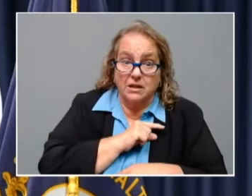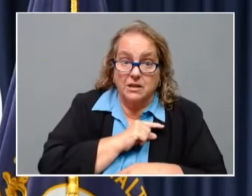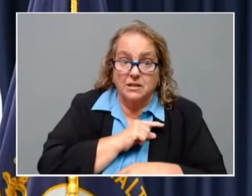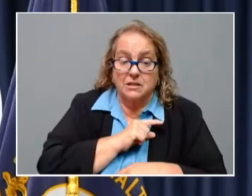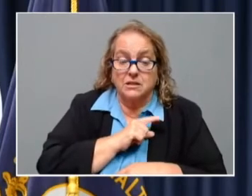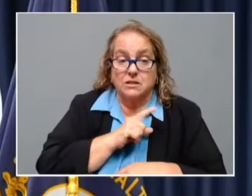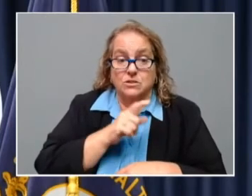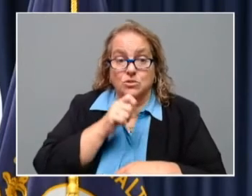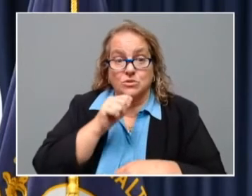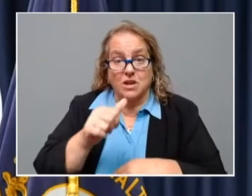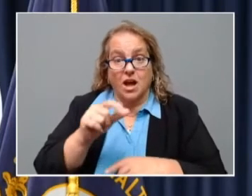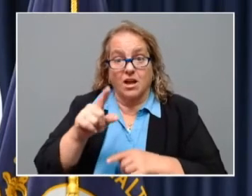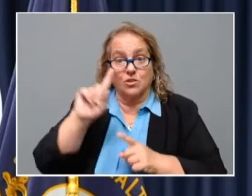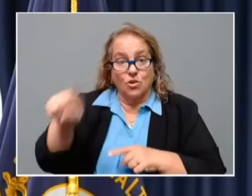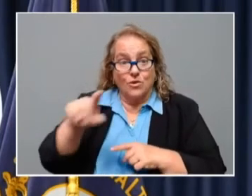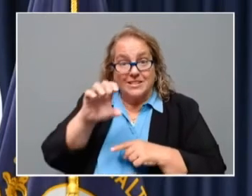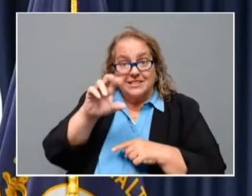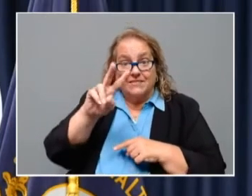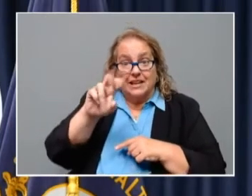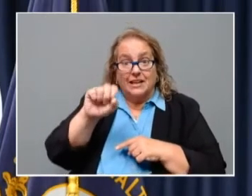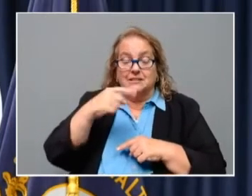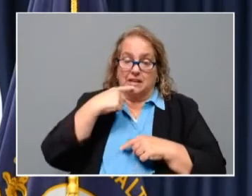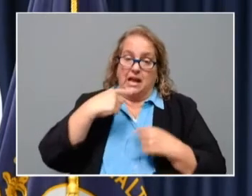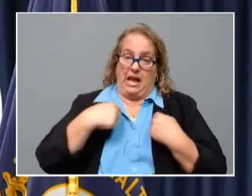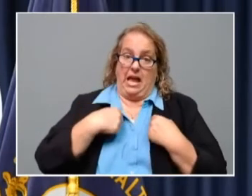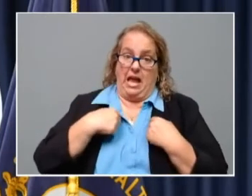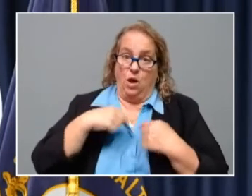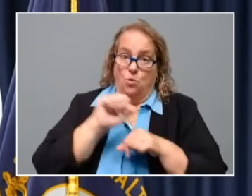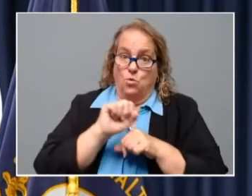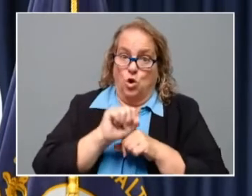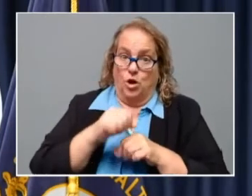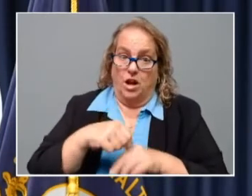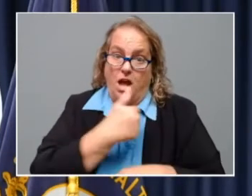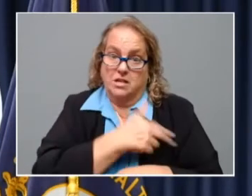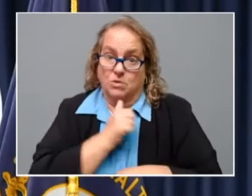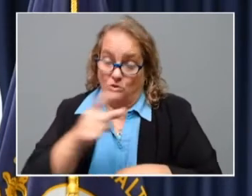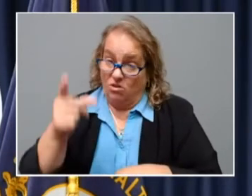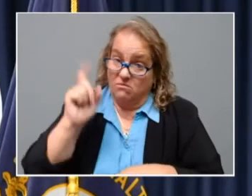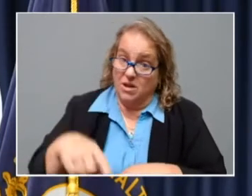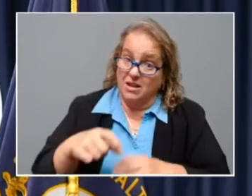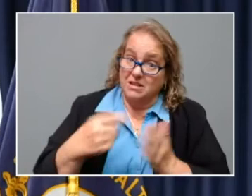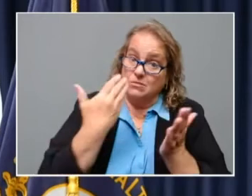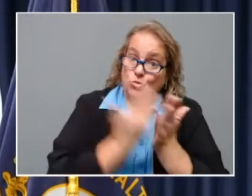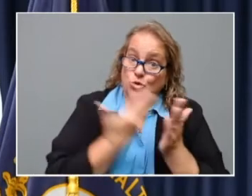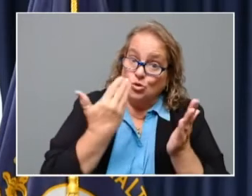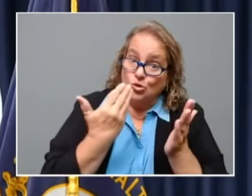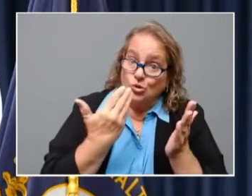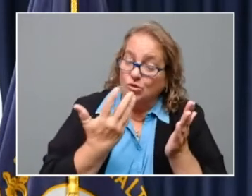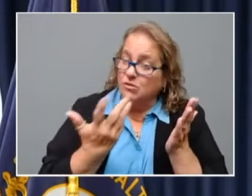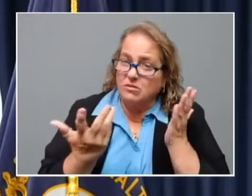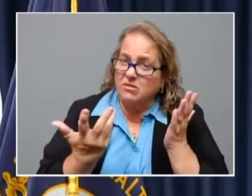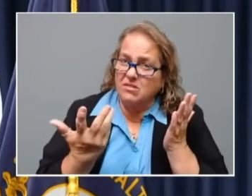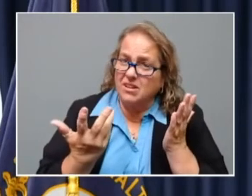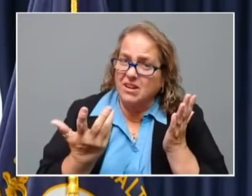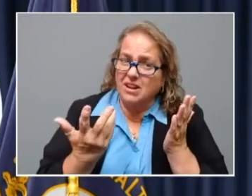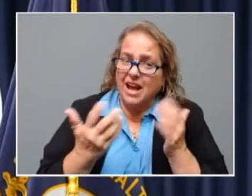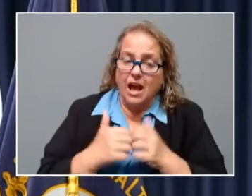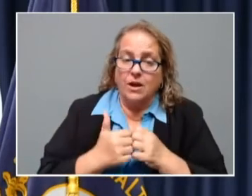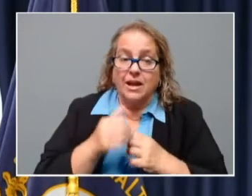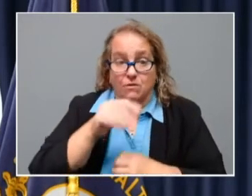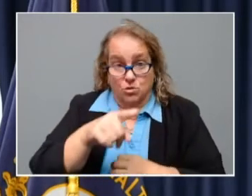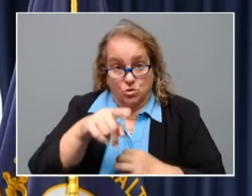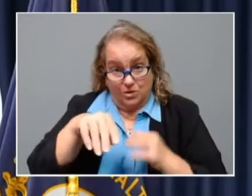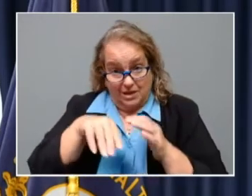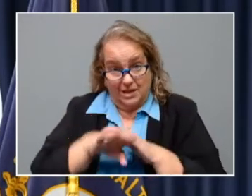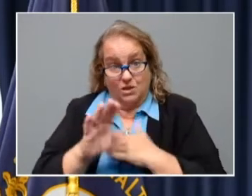CVS and say, I work in a setting where COVID could be an issue. I believe that if you go in right now